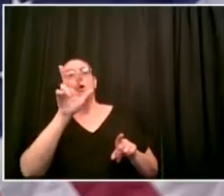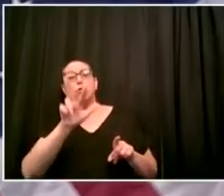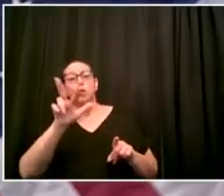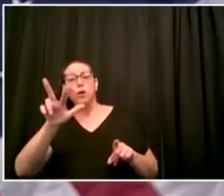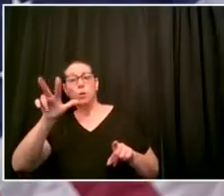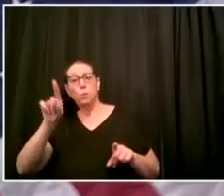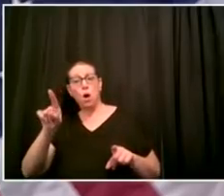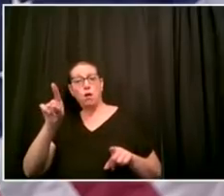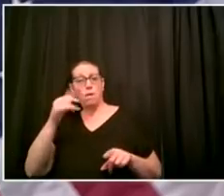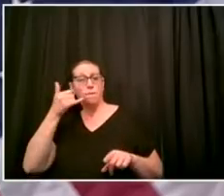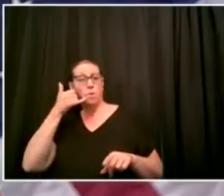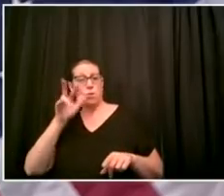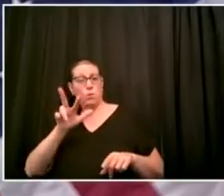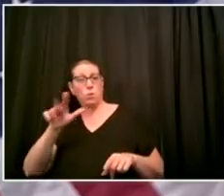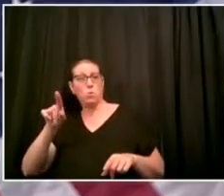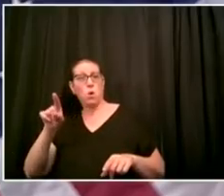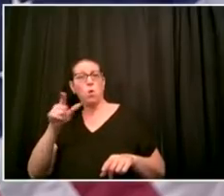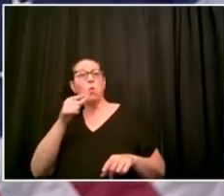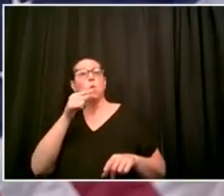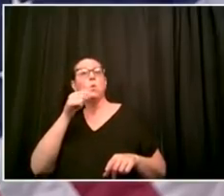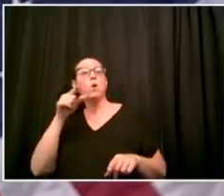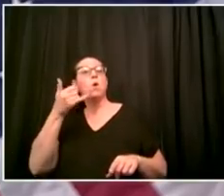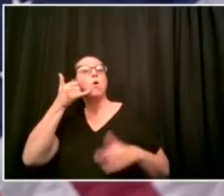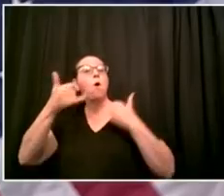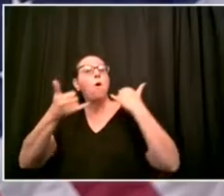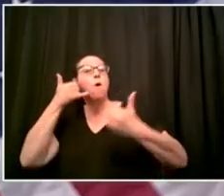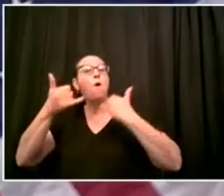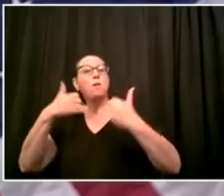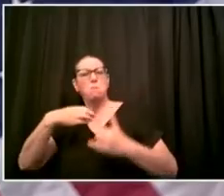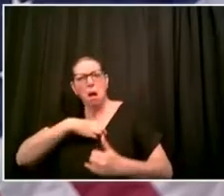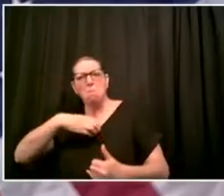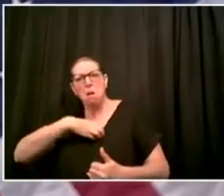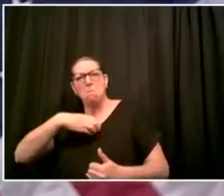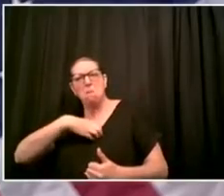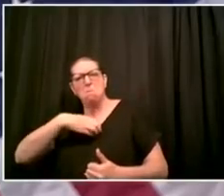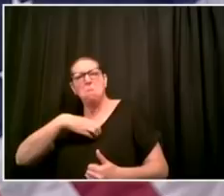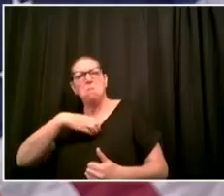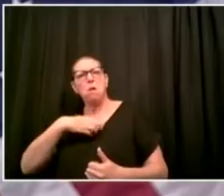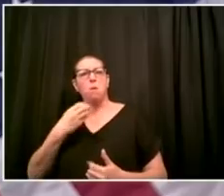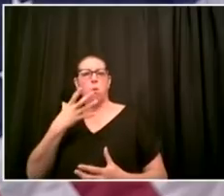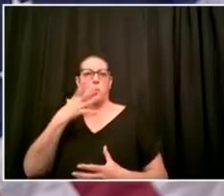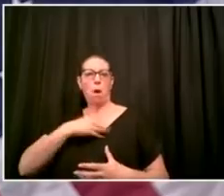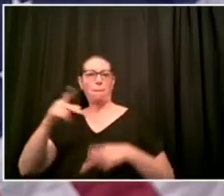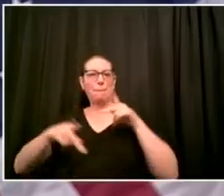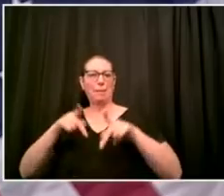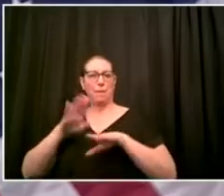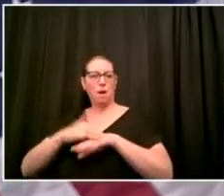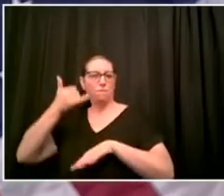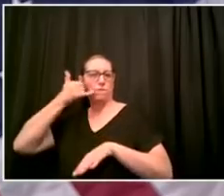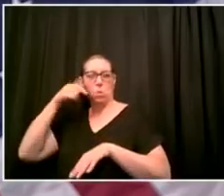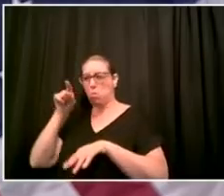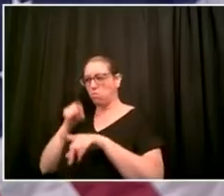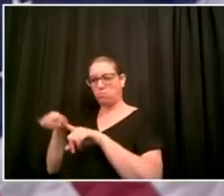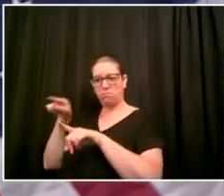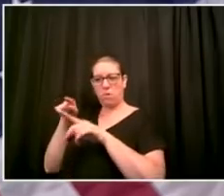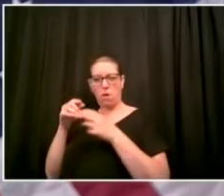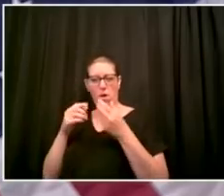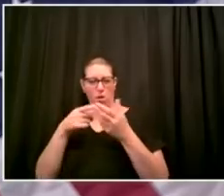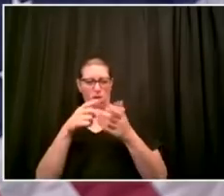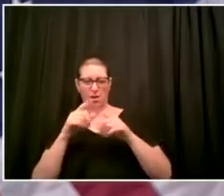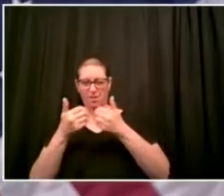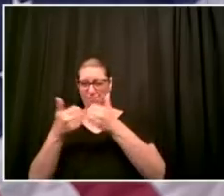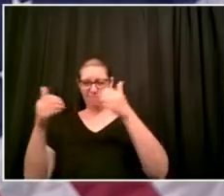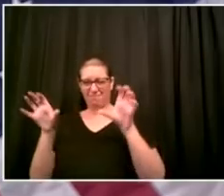make this kind of information accessible to the public in real time? Is there a way to do that? And the second question is, what changes